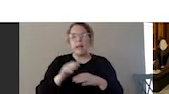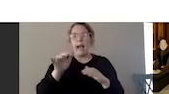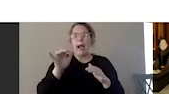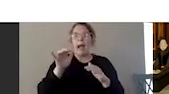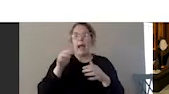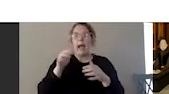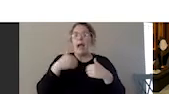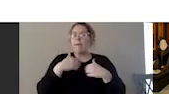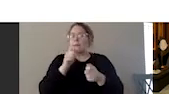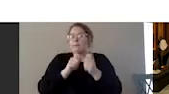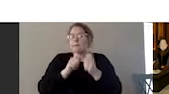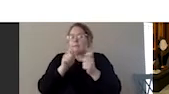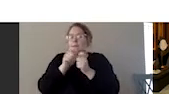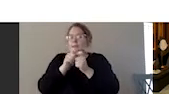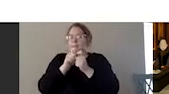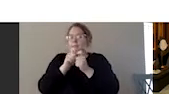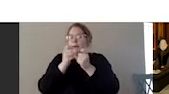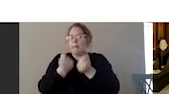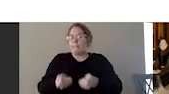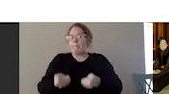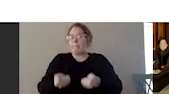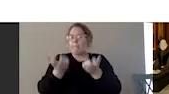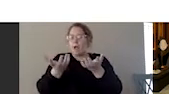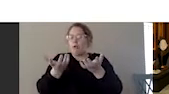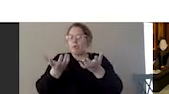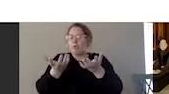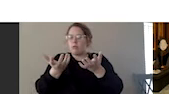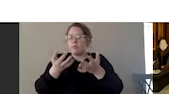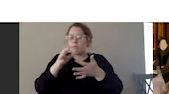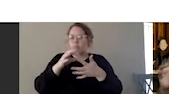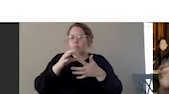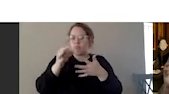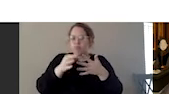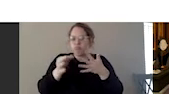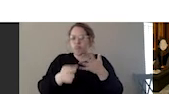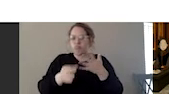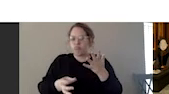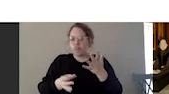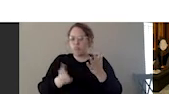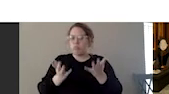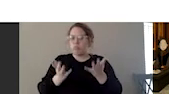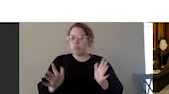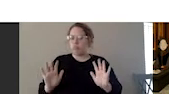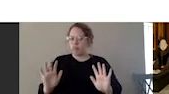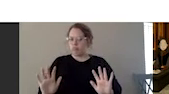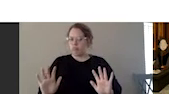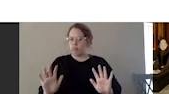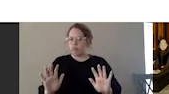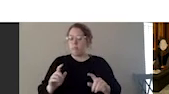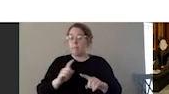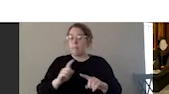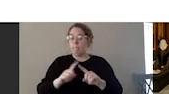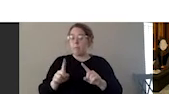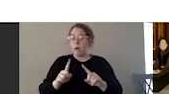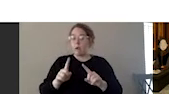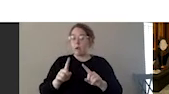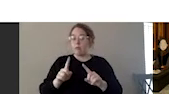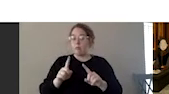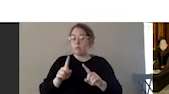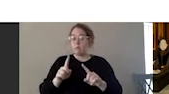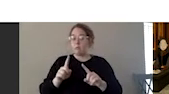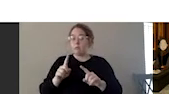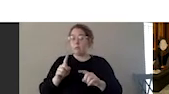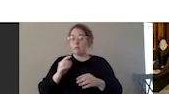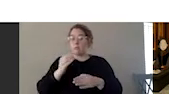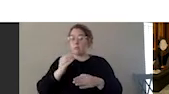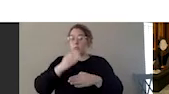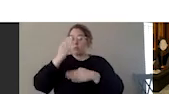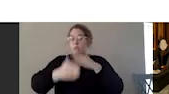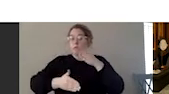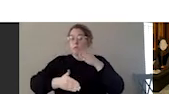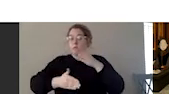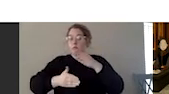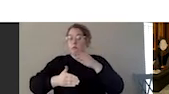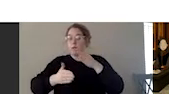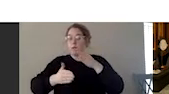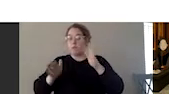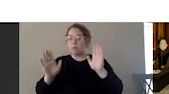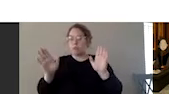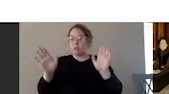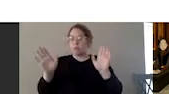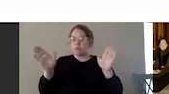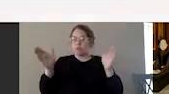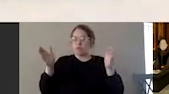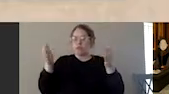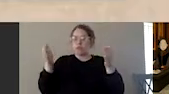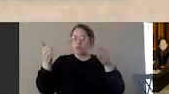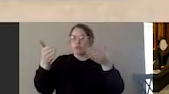choices, but ultimately all those choices converge back into a single passage. And I'm going to be showing you how to do this kind